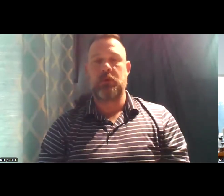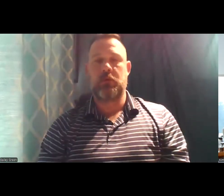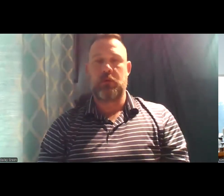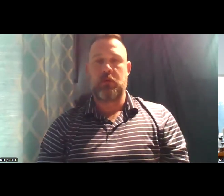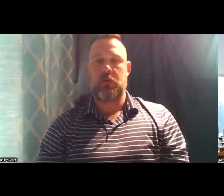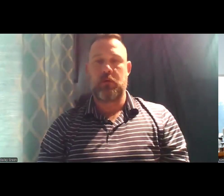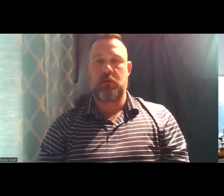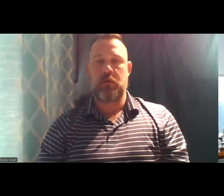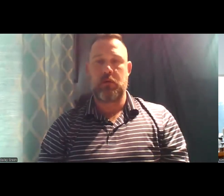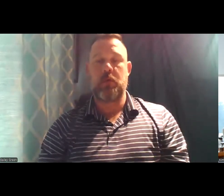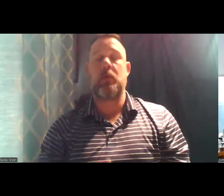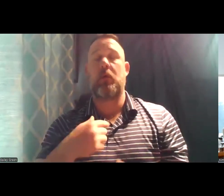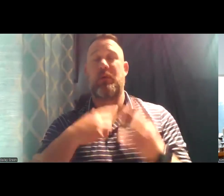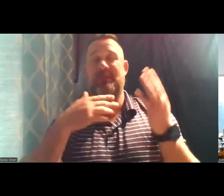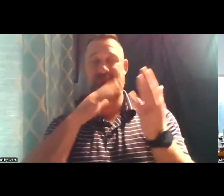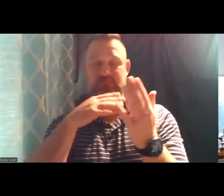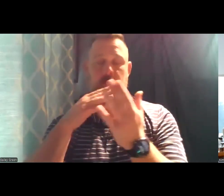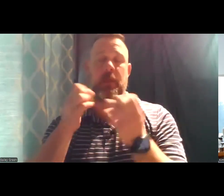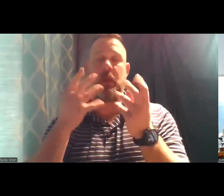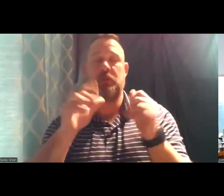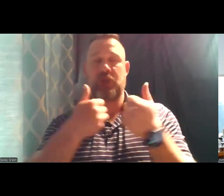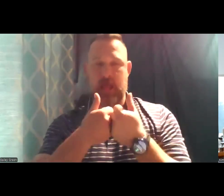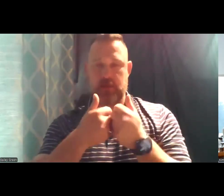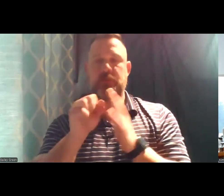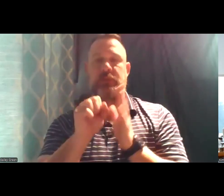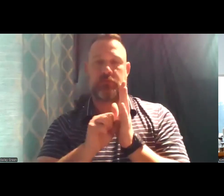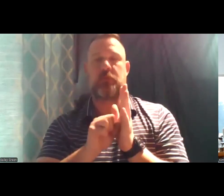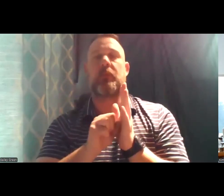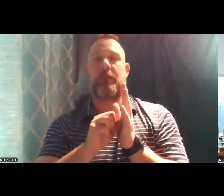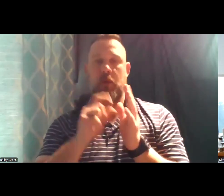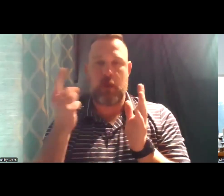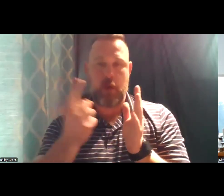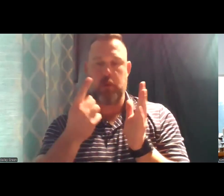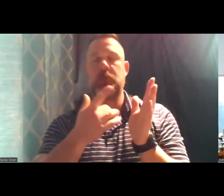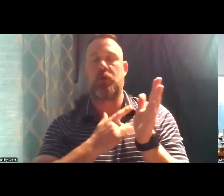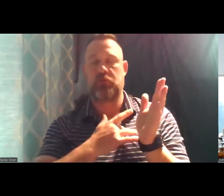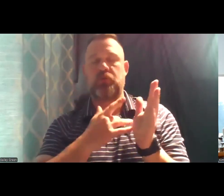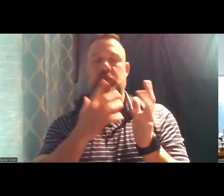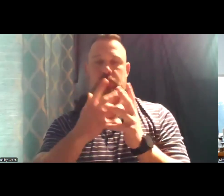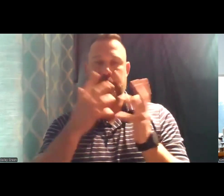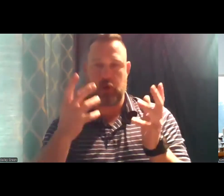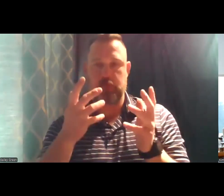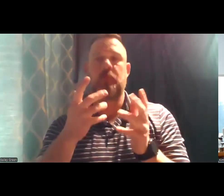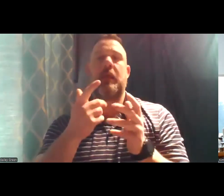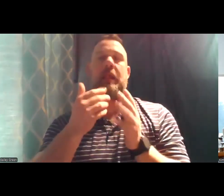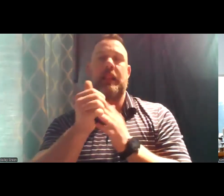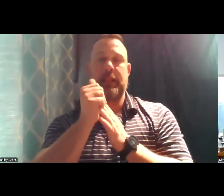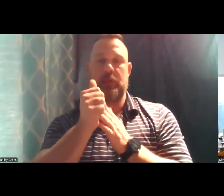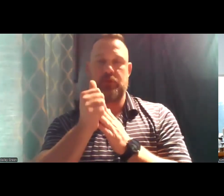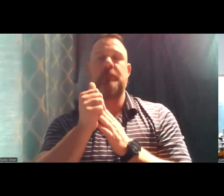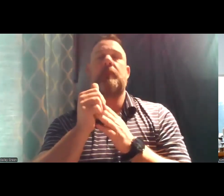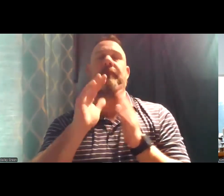we confront significant challenges today as a state, I am always heartened to see the tremendous partnership and leadership of